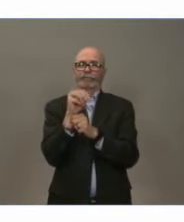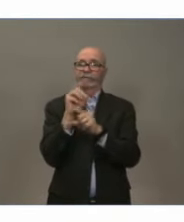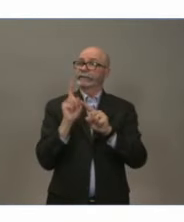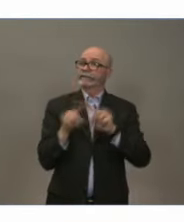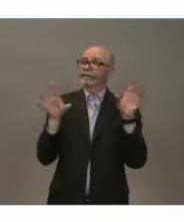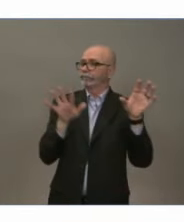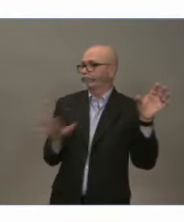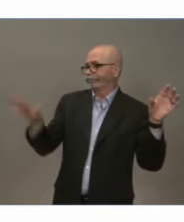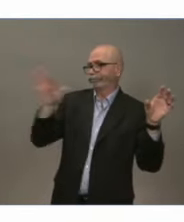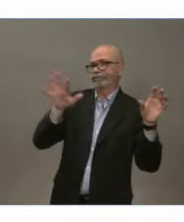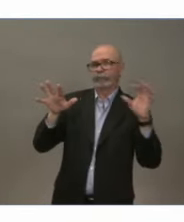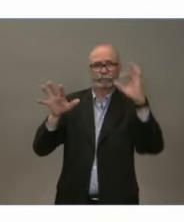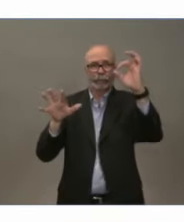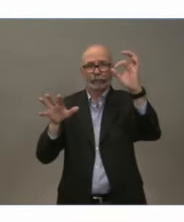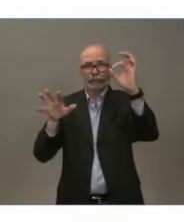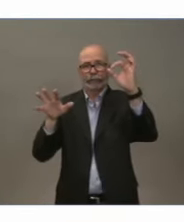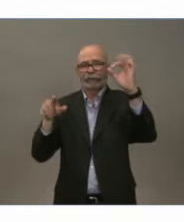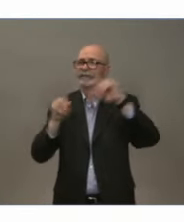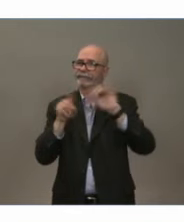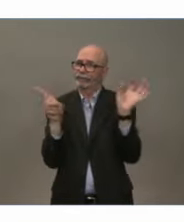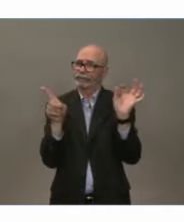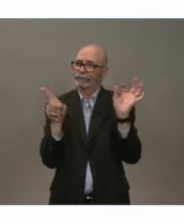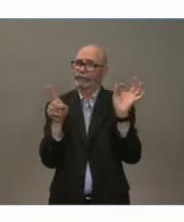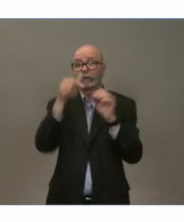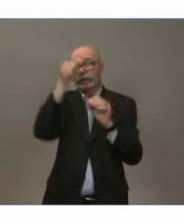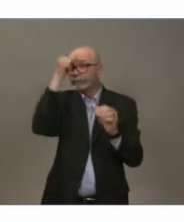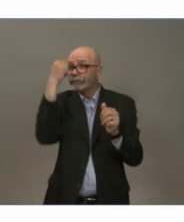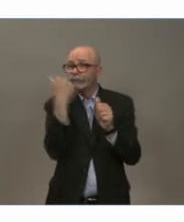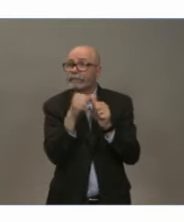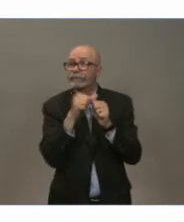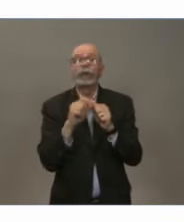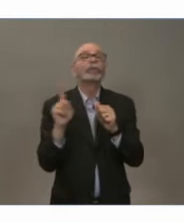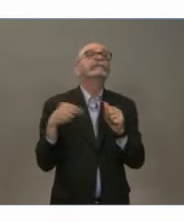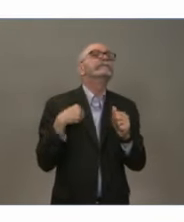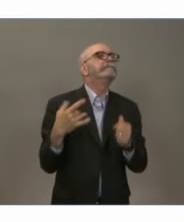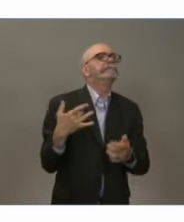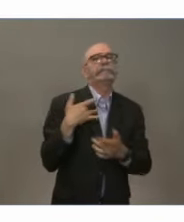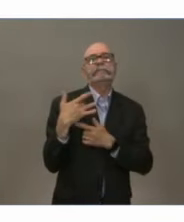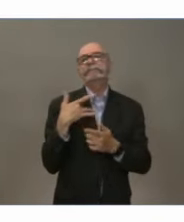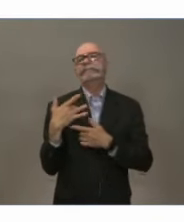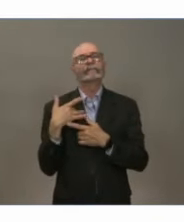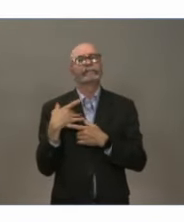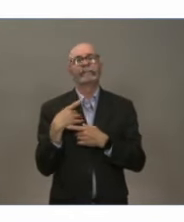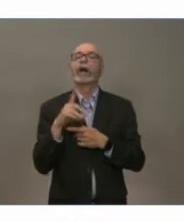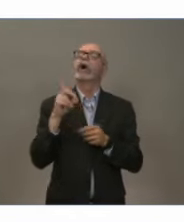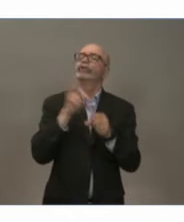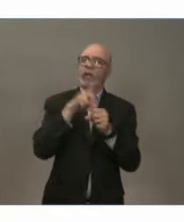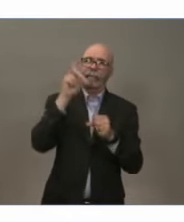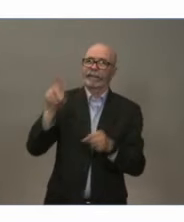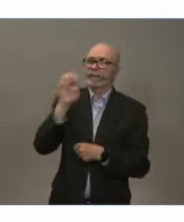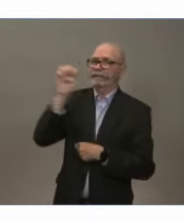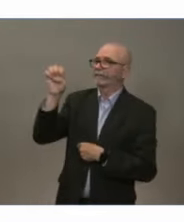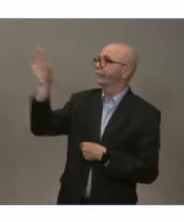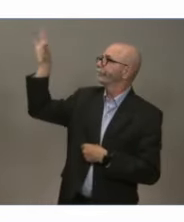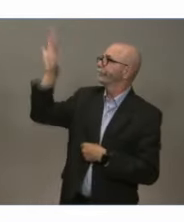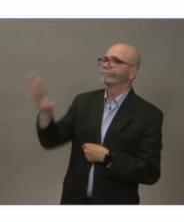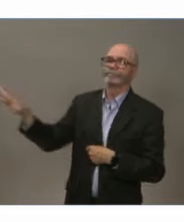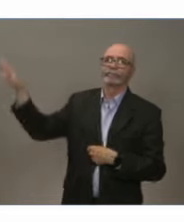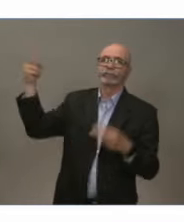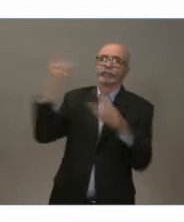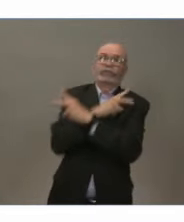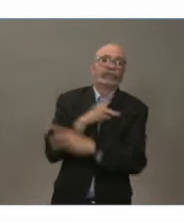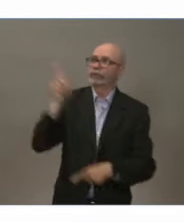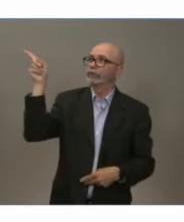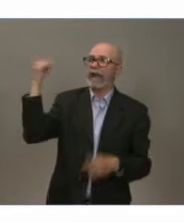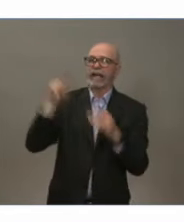of concern. It's in that Dartmouth East area where we have an enhanced outbreak response that's going on right